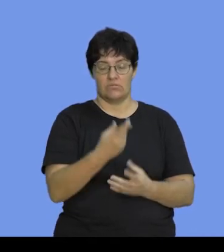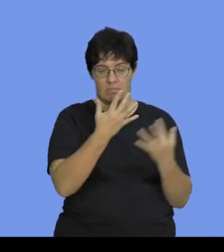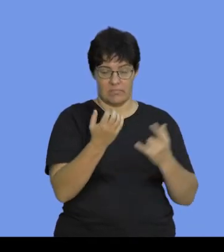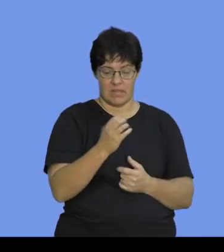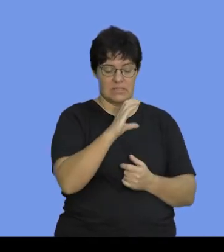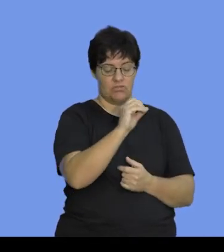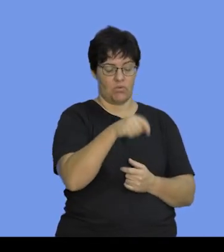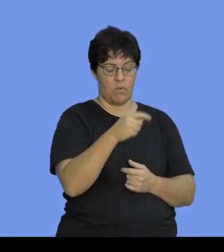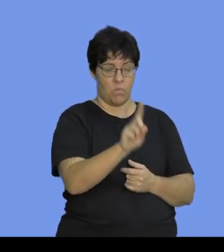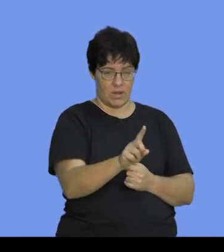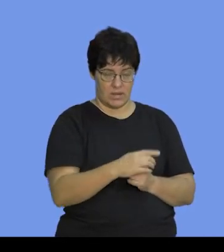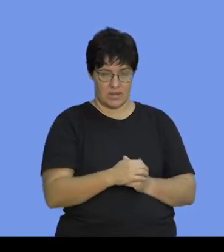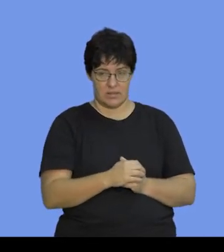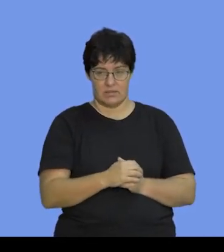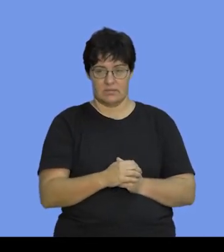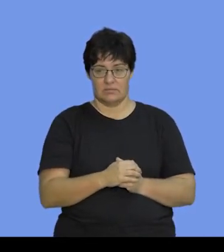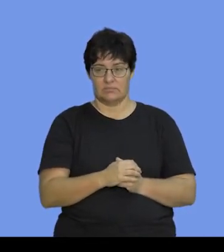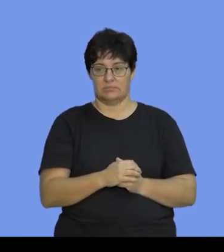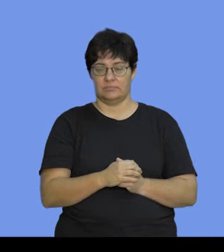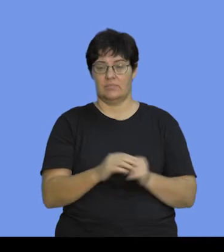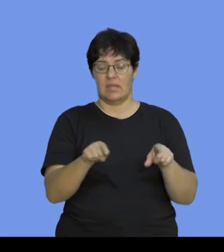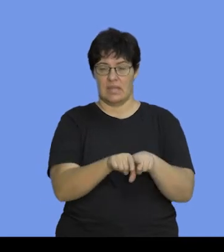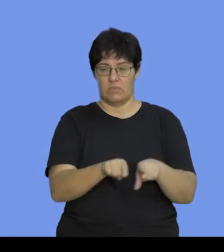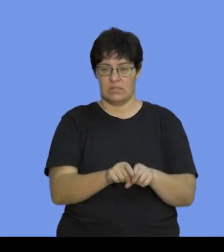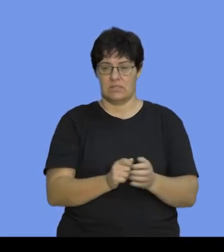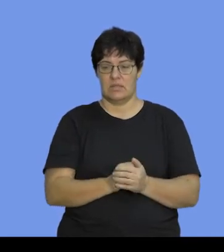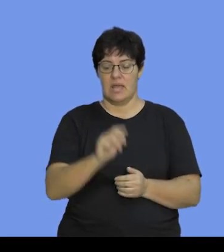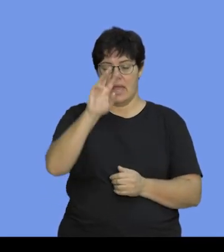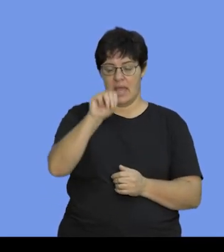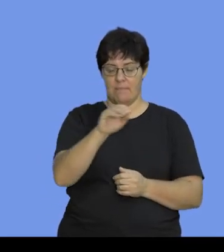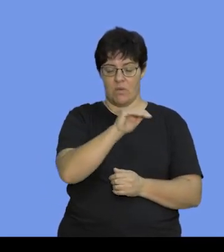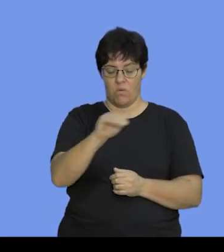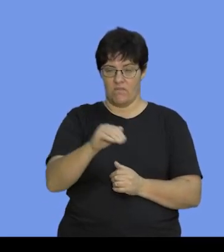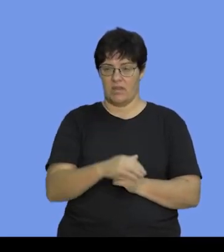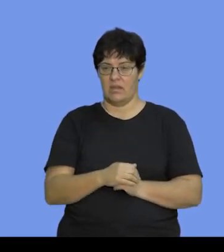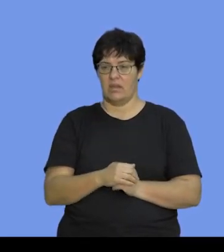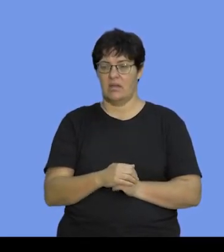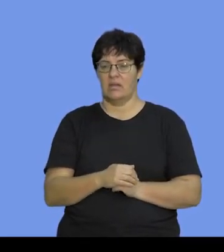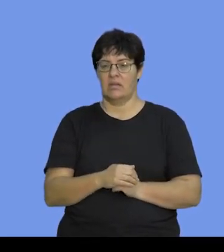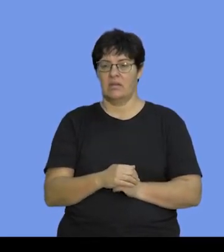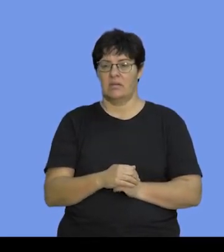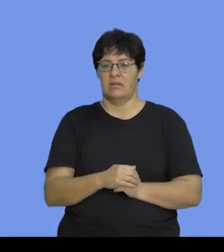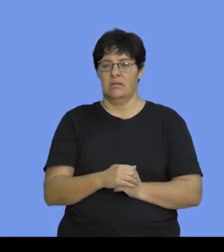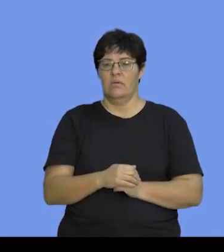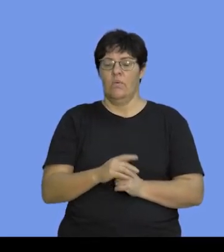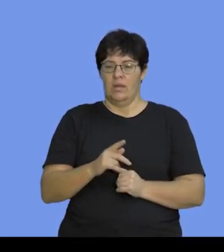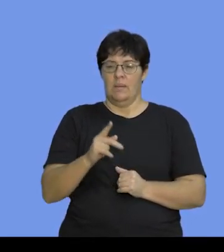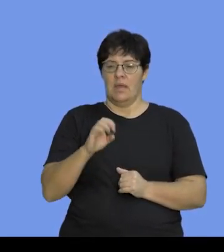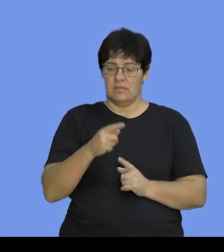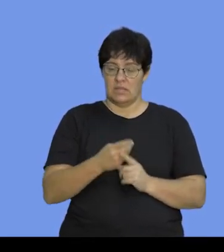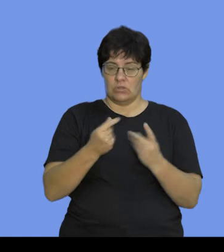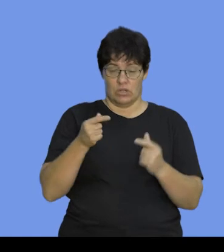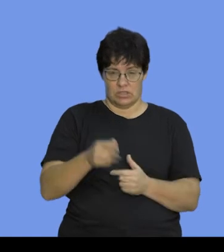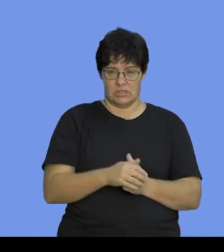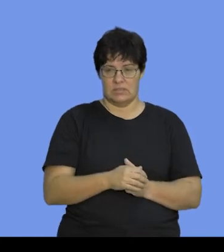concentration, which is, if we do our substitution, 0.1, okay, is equals to mass. Remember, we want to determine the